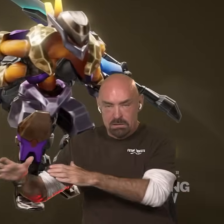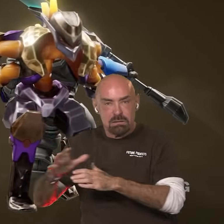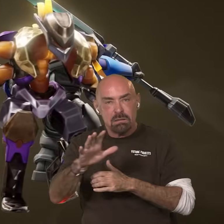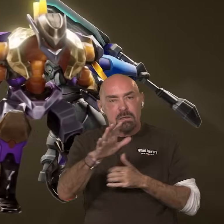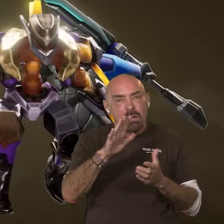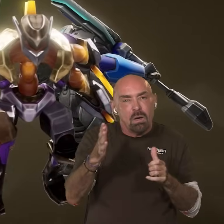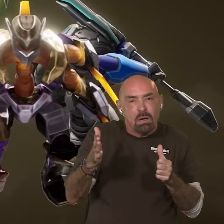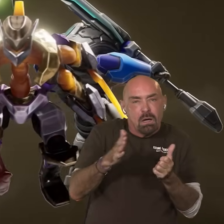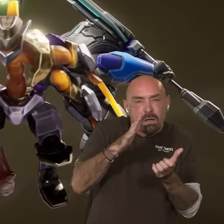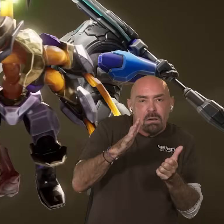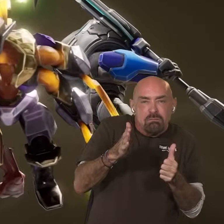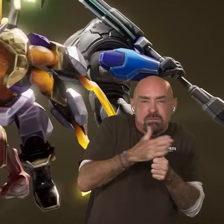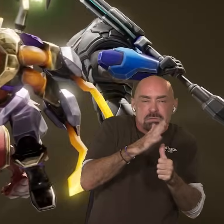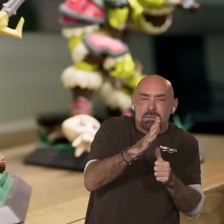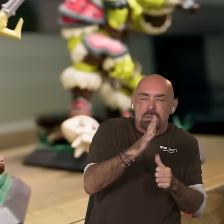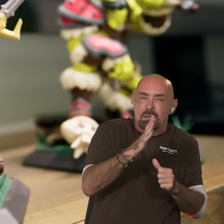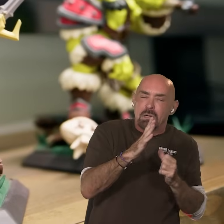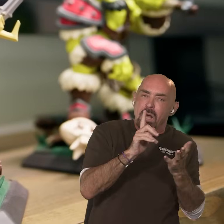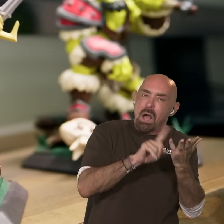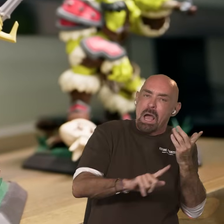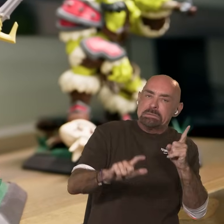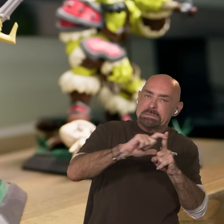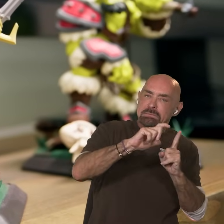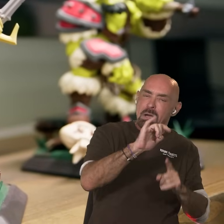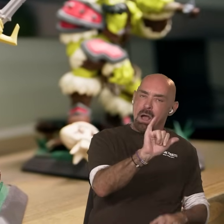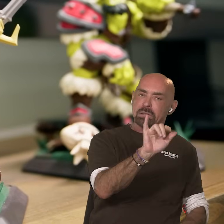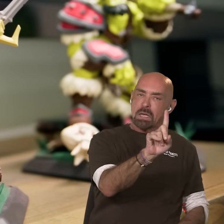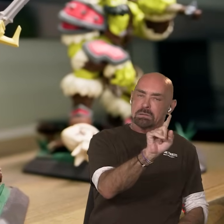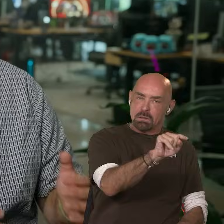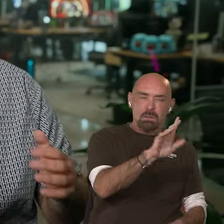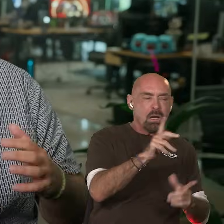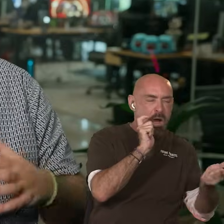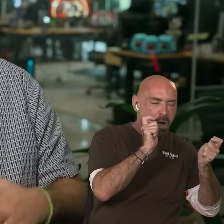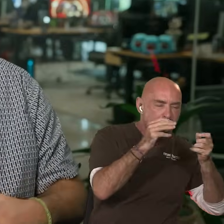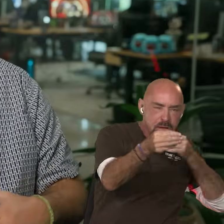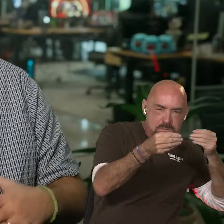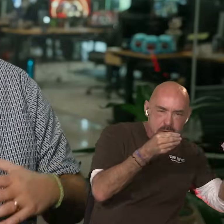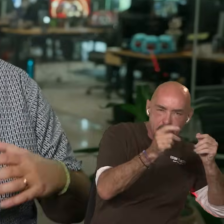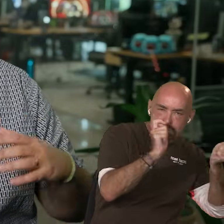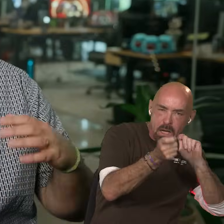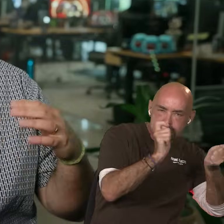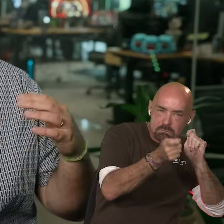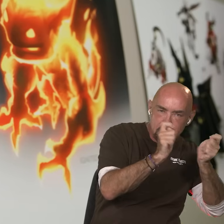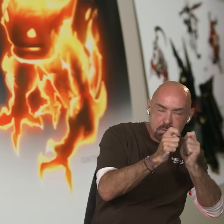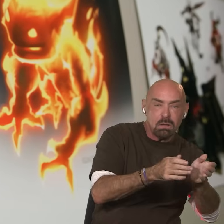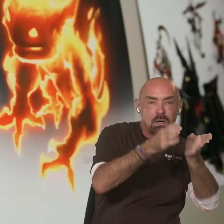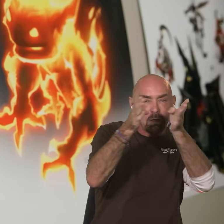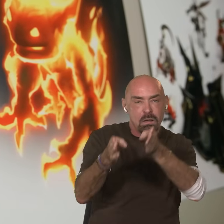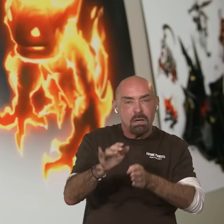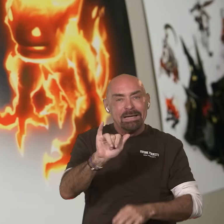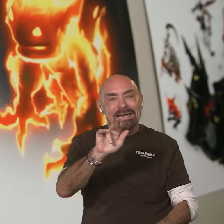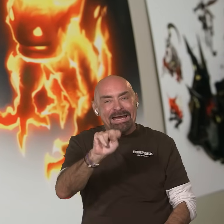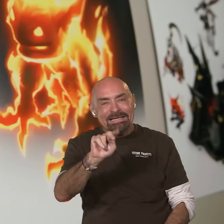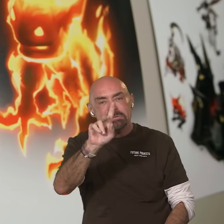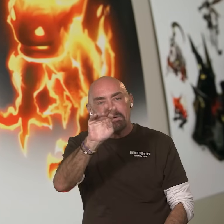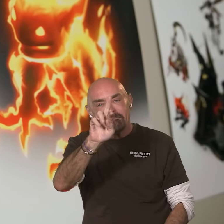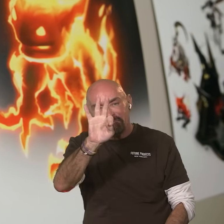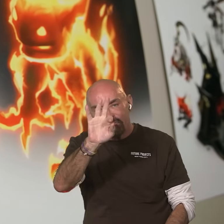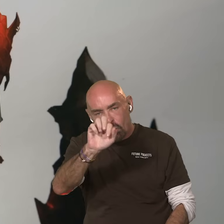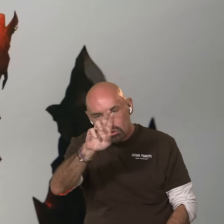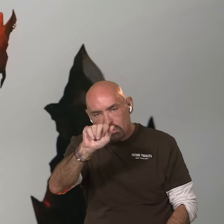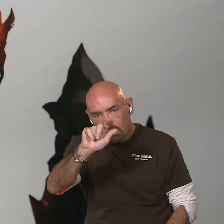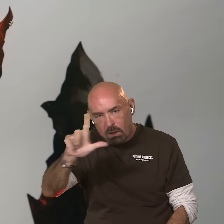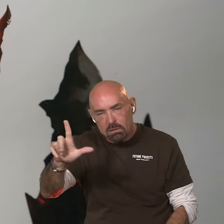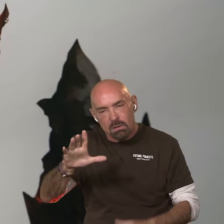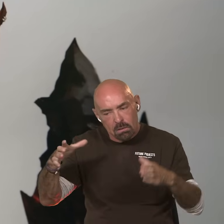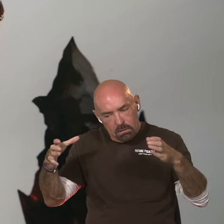develop, we start with a core identity. The Vanguard, we have this plucky human resistance. They're about adaptability, and with the Infernals, we really explored